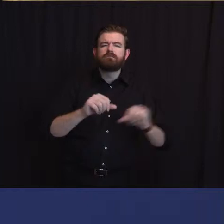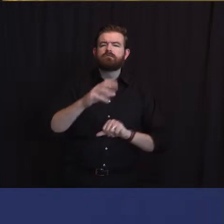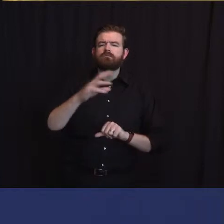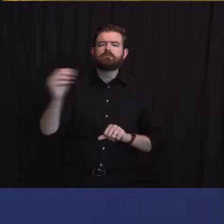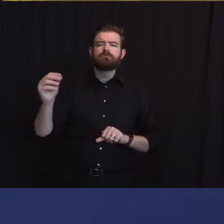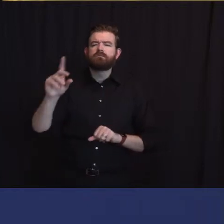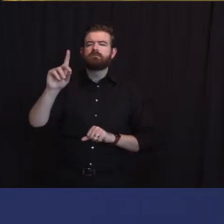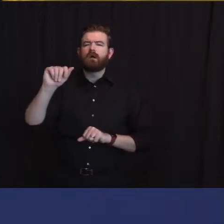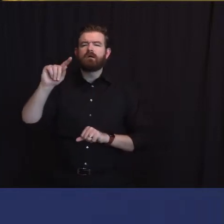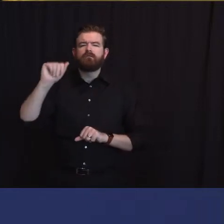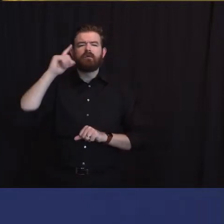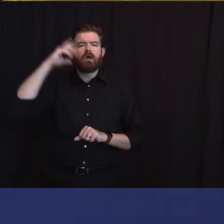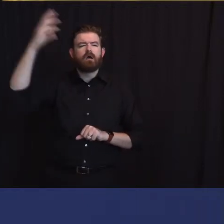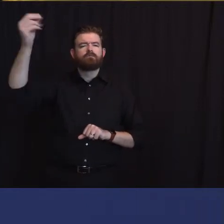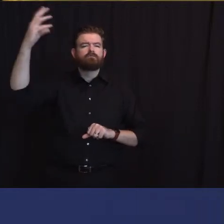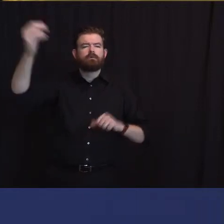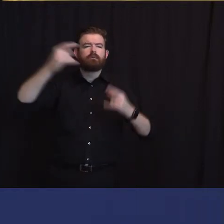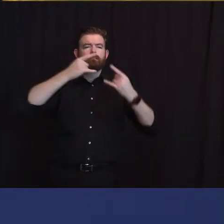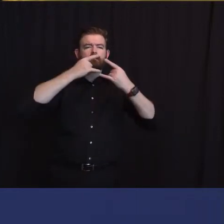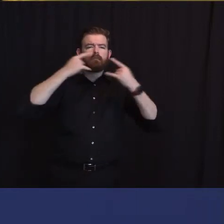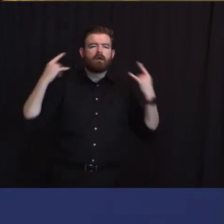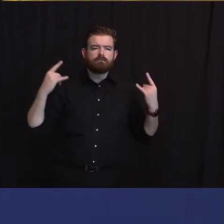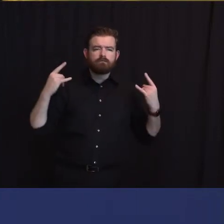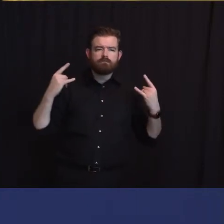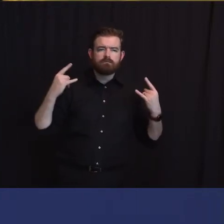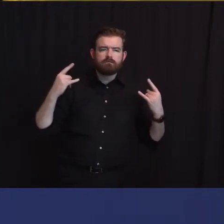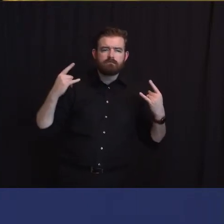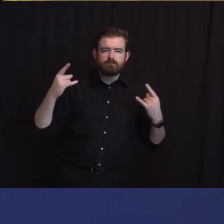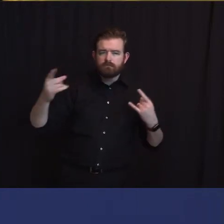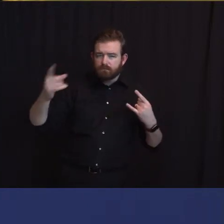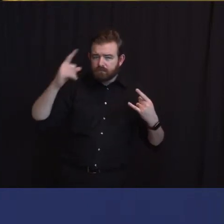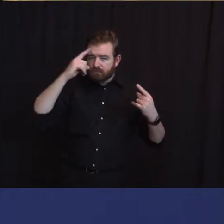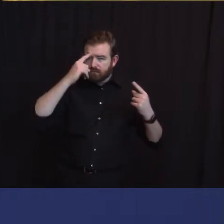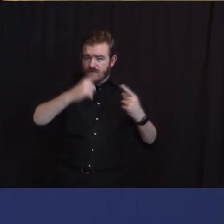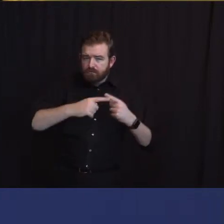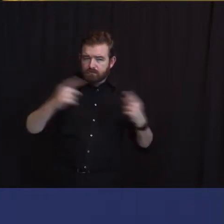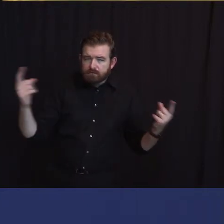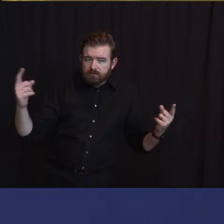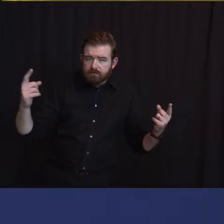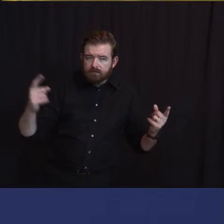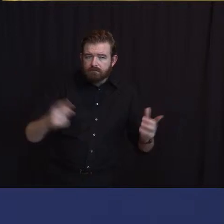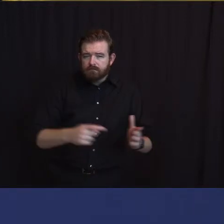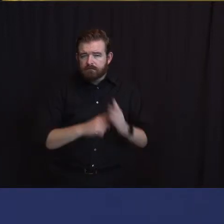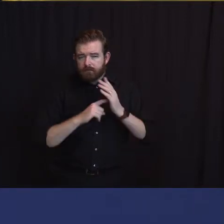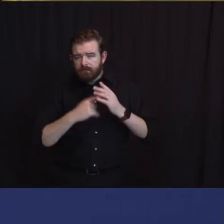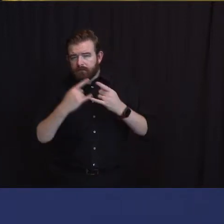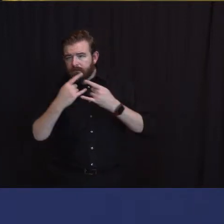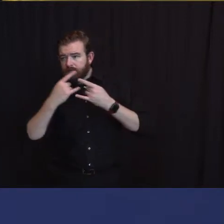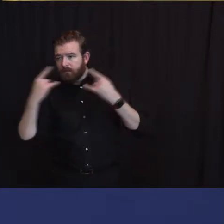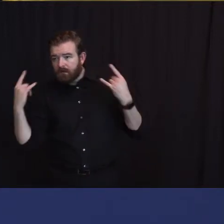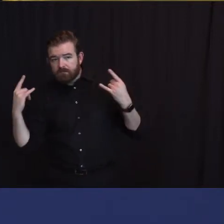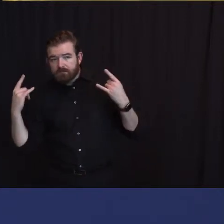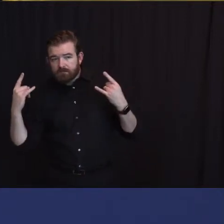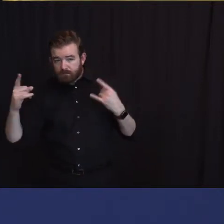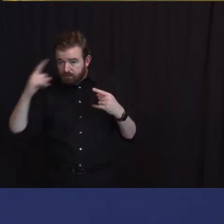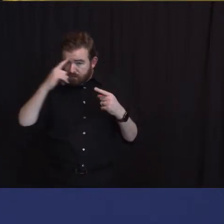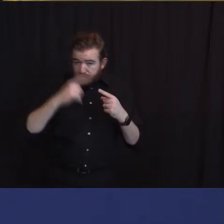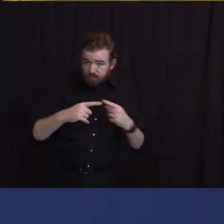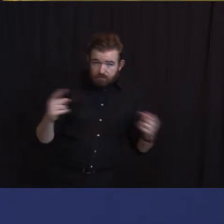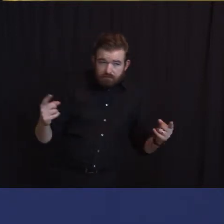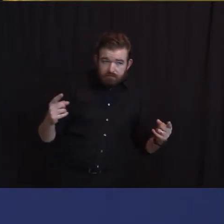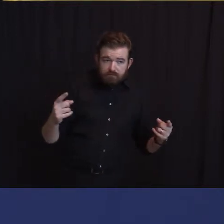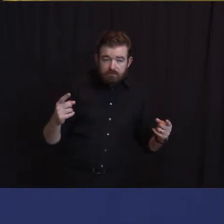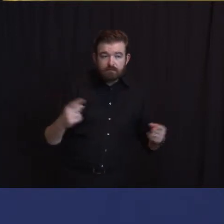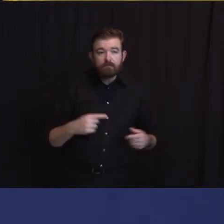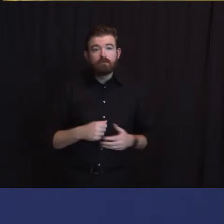don't agree with the position of keeping kids masked at summer camps. Can you talk about that a little bit more? For the commissioner, should adults who